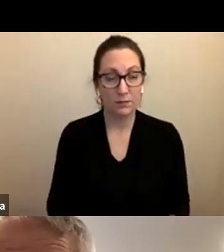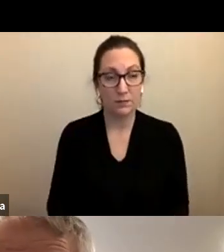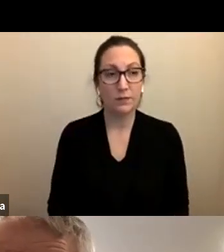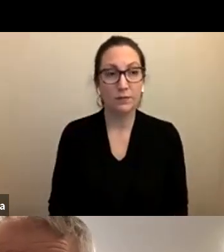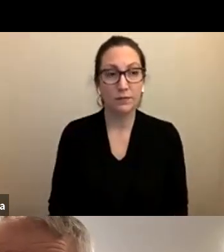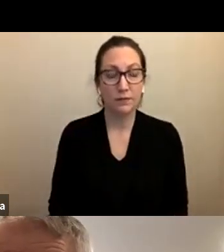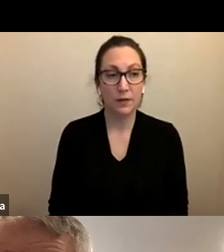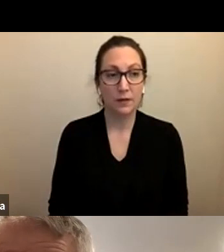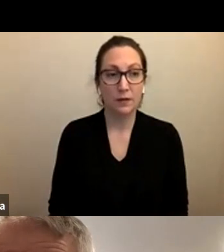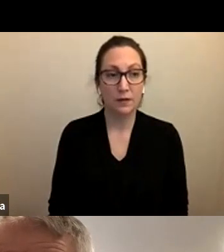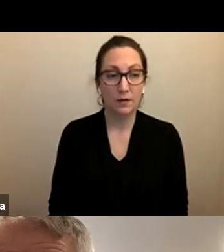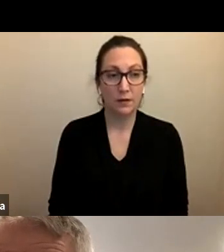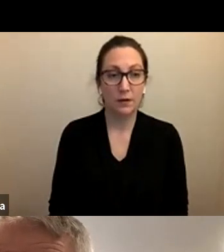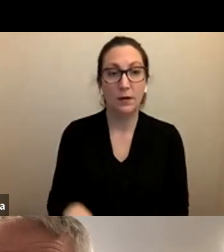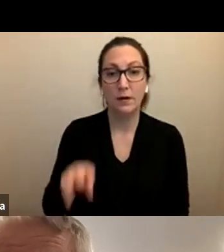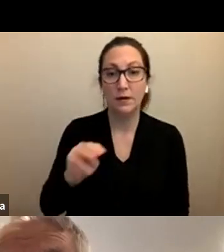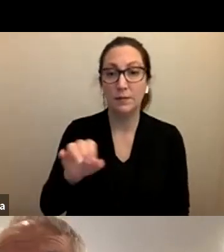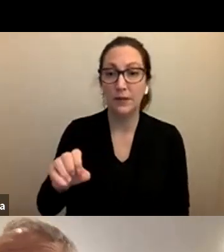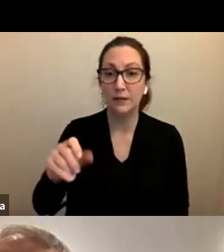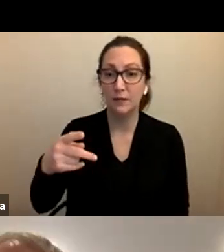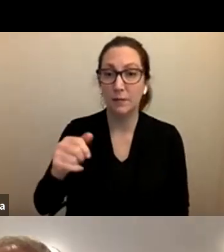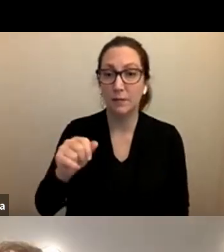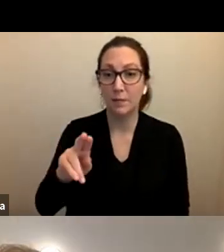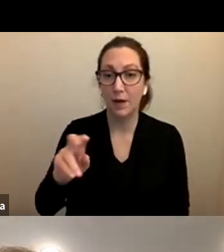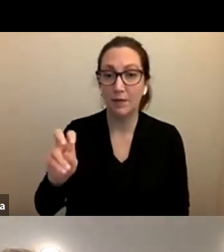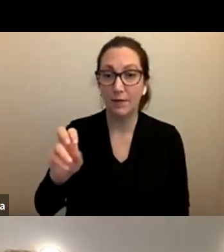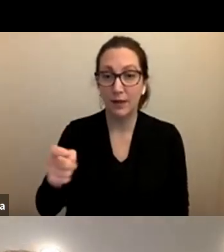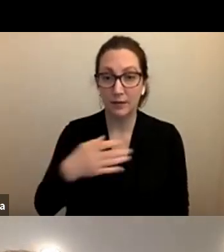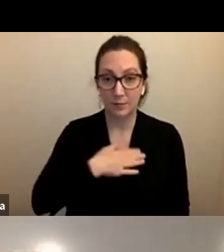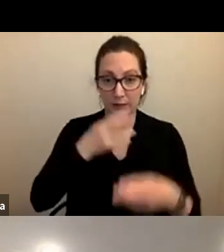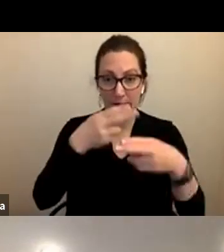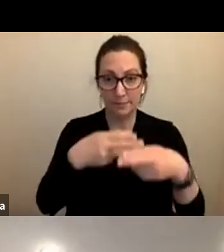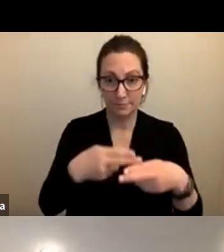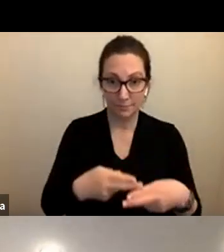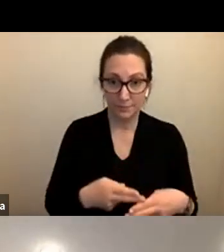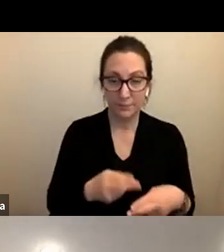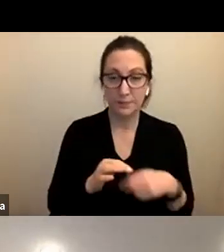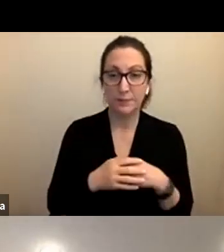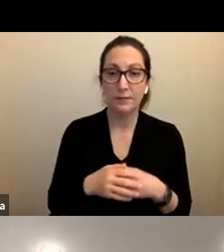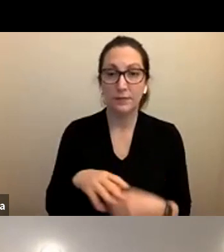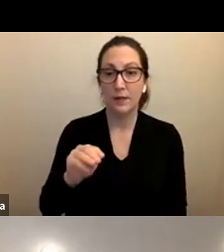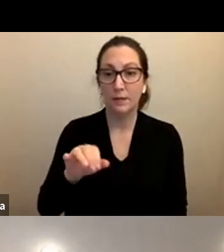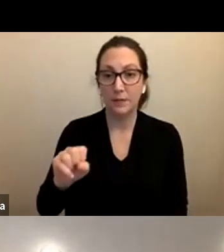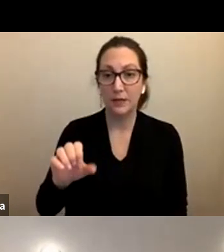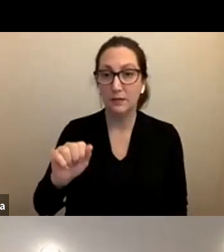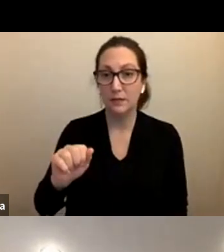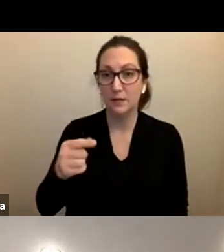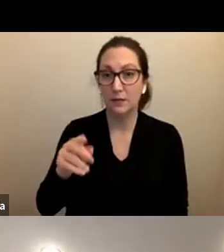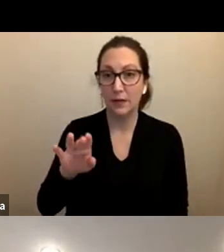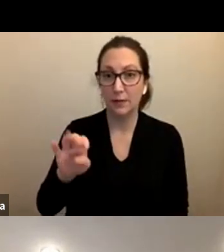Hearing none, Ms. Parvex, please call the roll. Thank you. Ms. Aguirre,